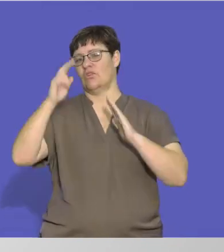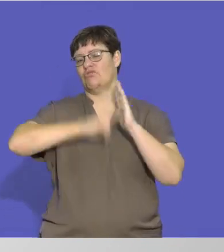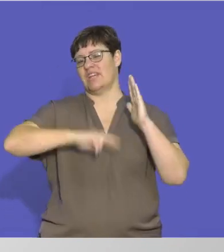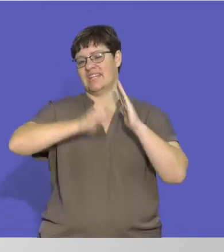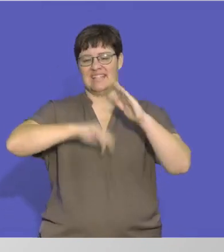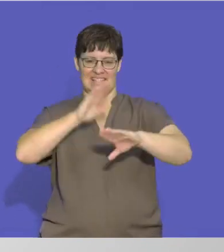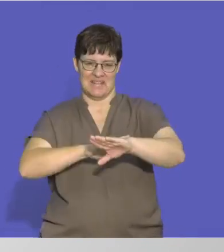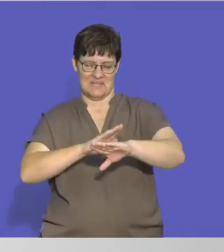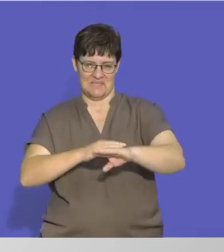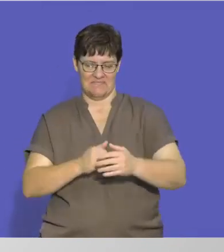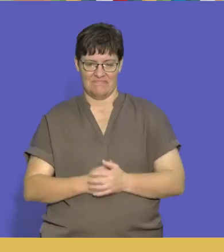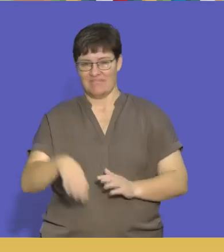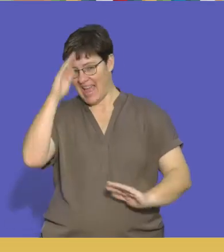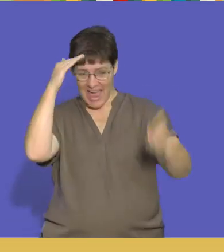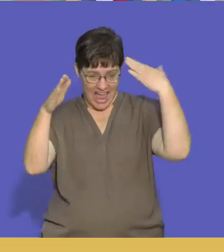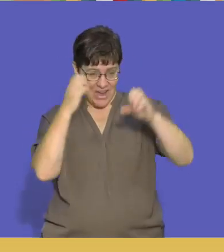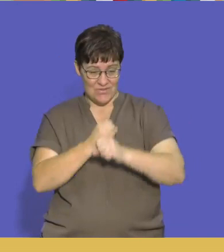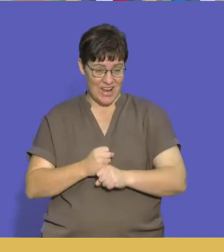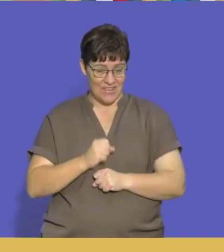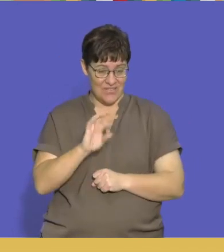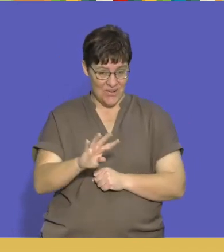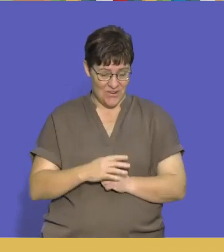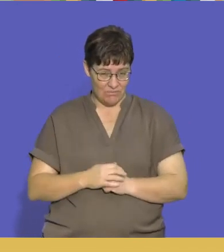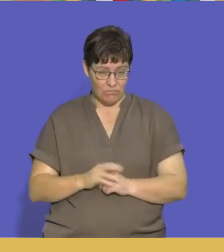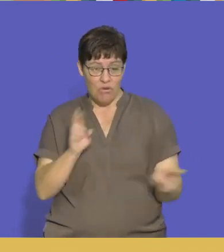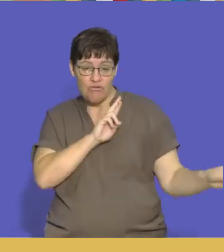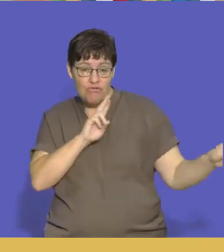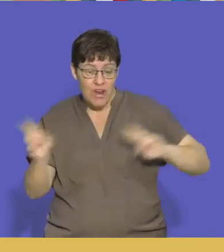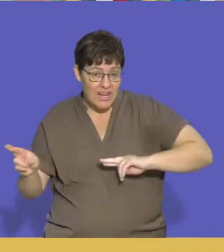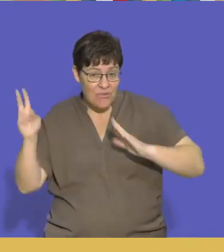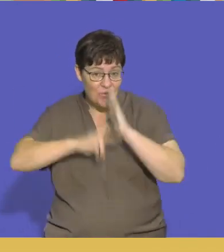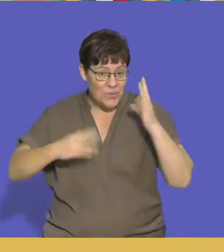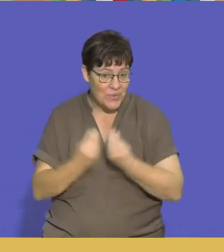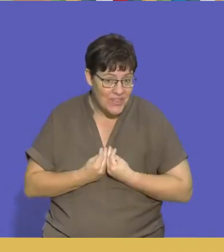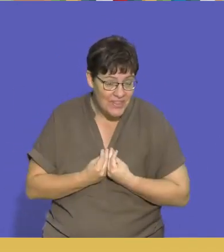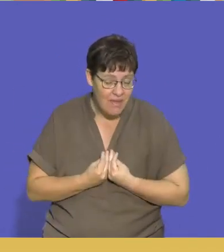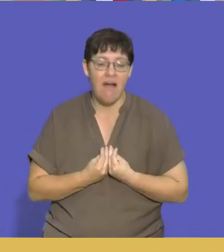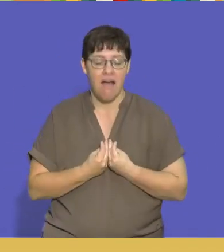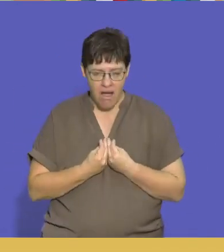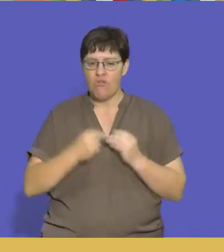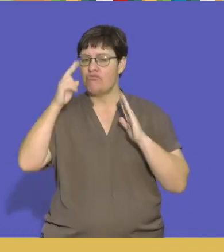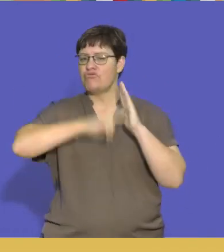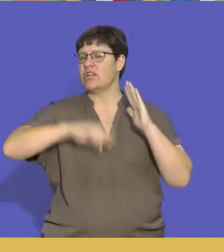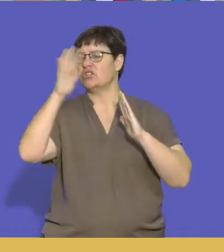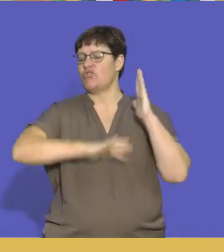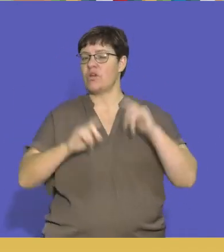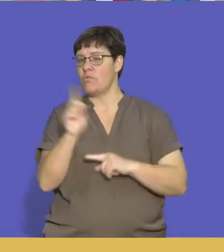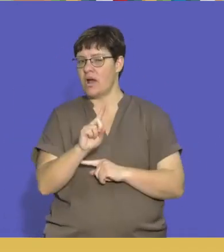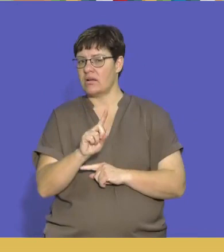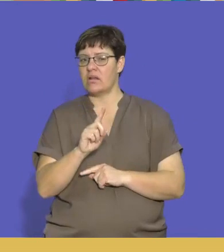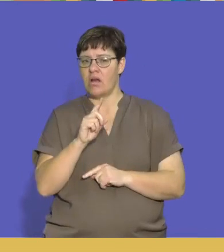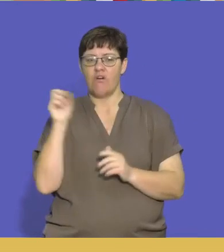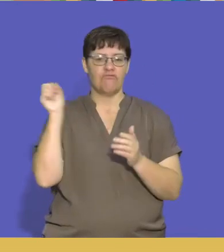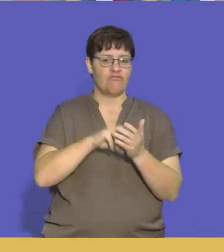Reading time. Hello, Grade 4s. Are you ready to read with me? We are going to read a story about a